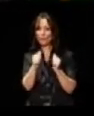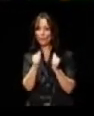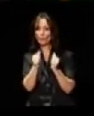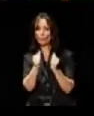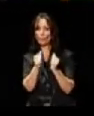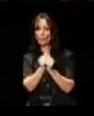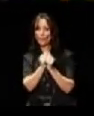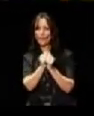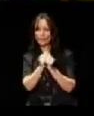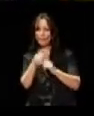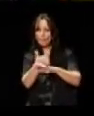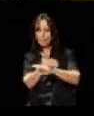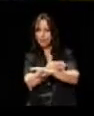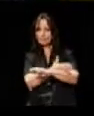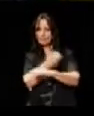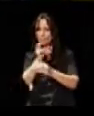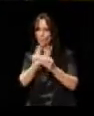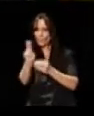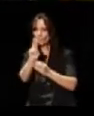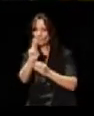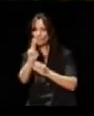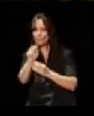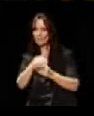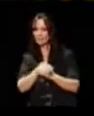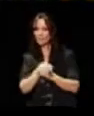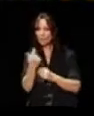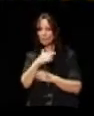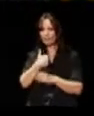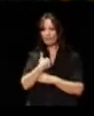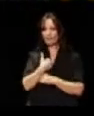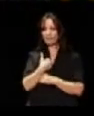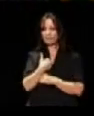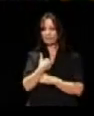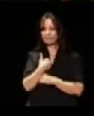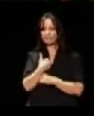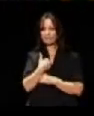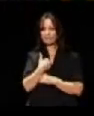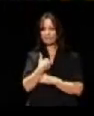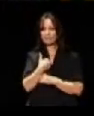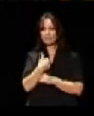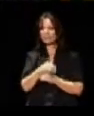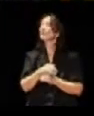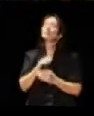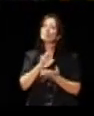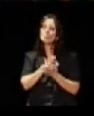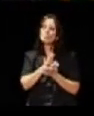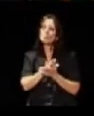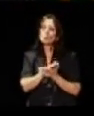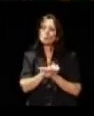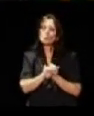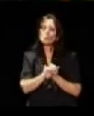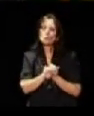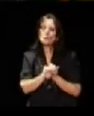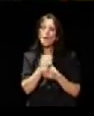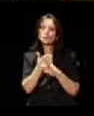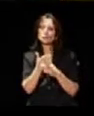to foster with the university. We have stood side by side and